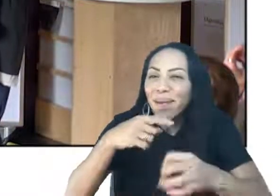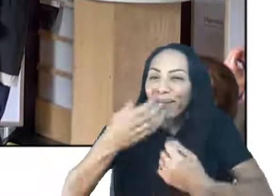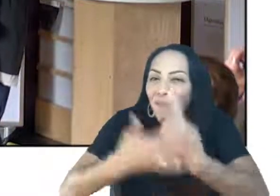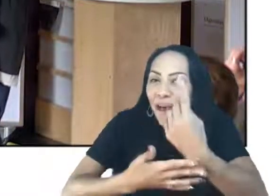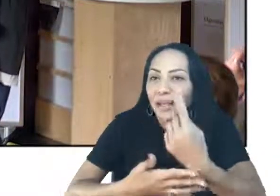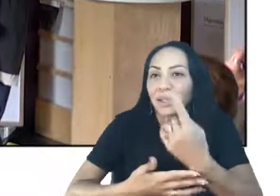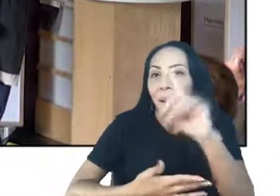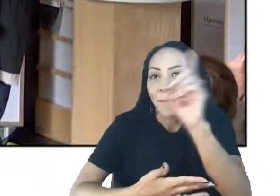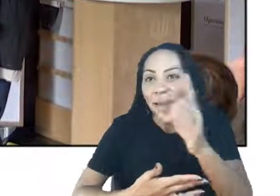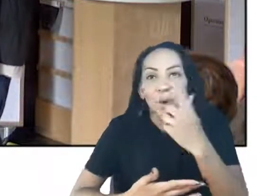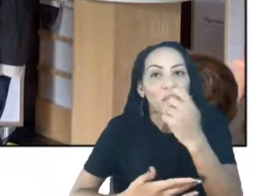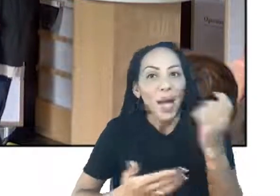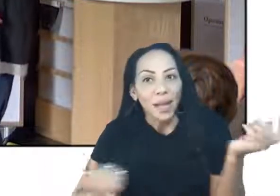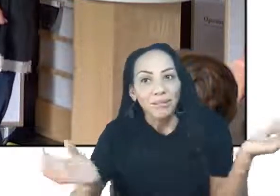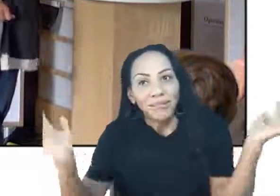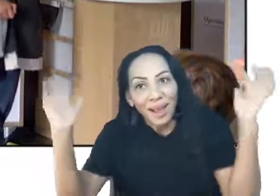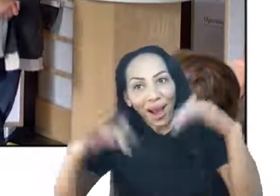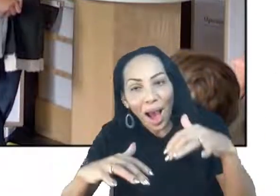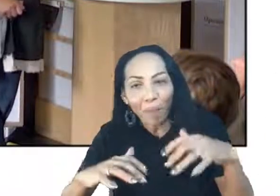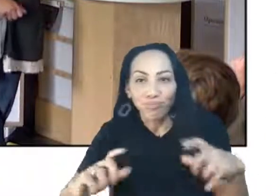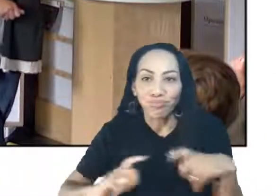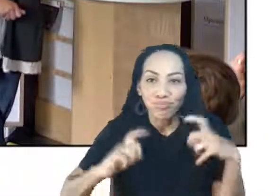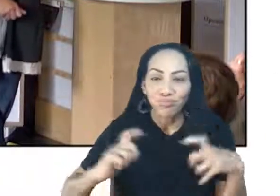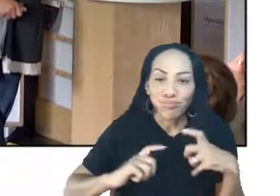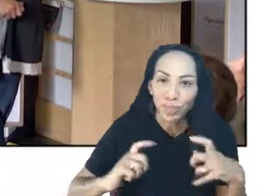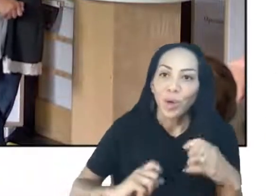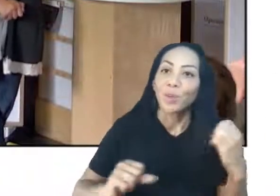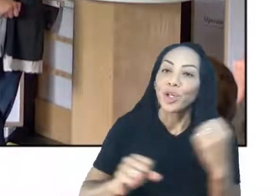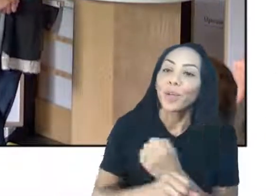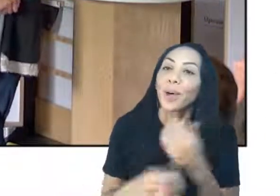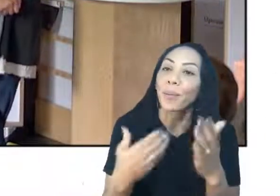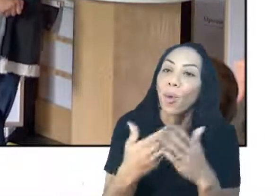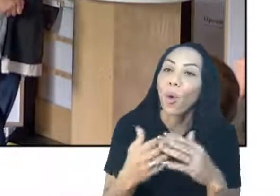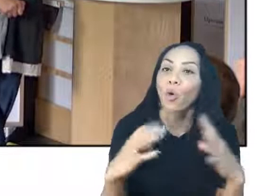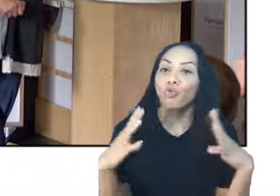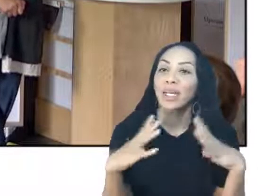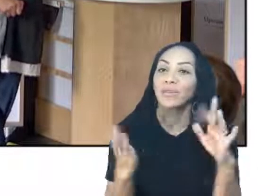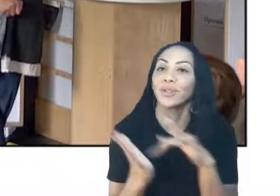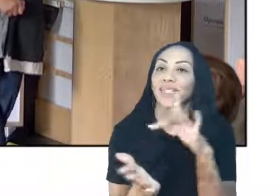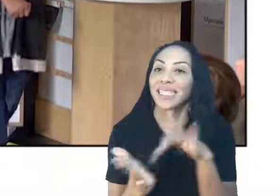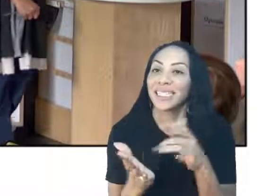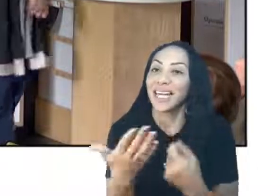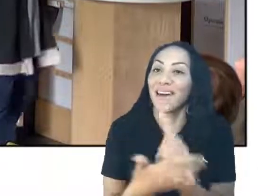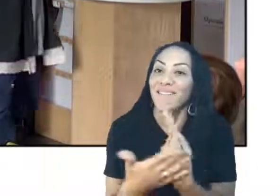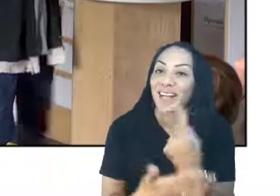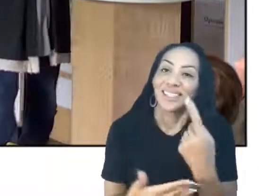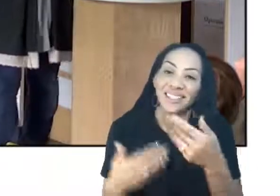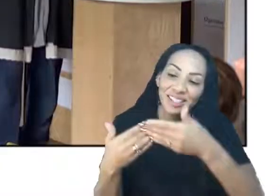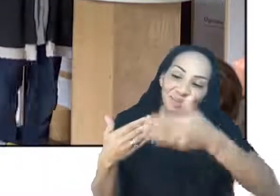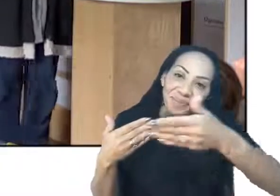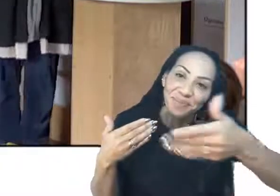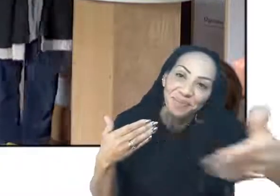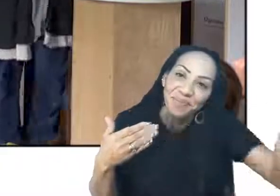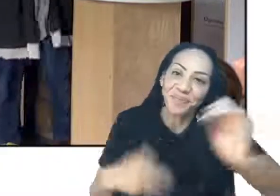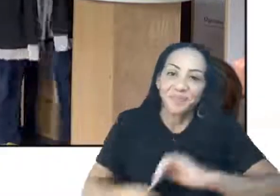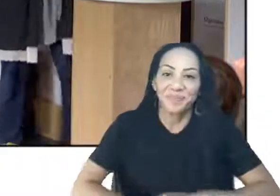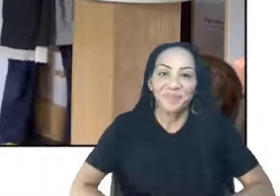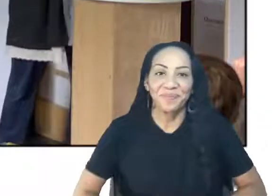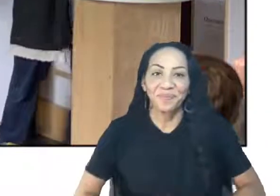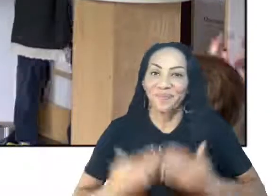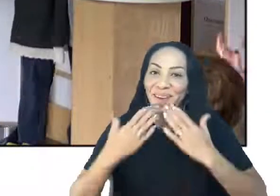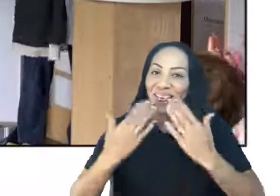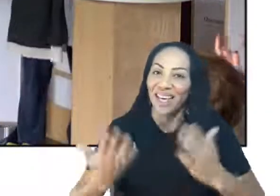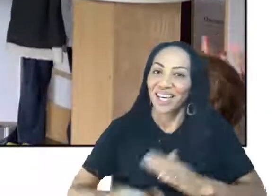comfortable with it. And we'll be doing more Restful City events over the next couple of years. Yeah. Okay. Thanks.